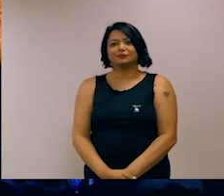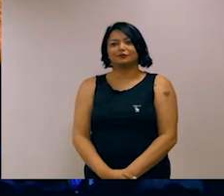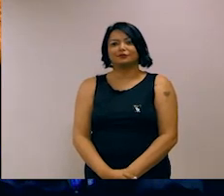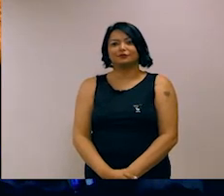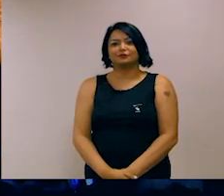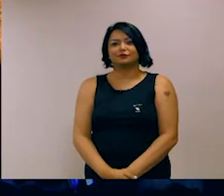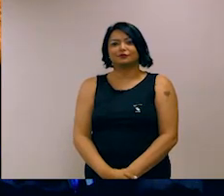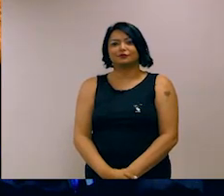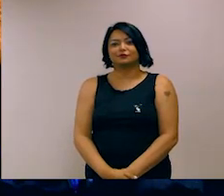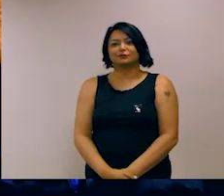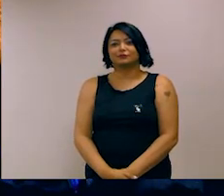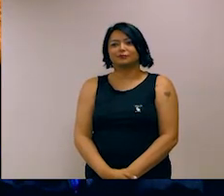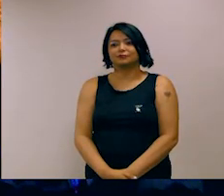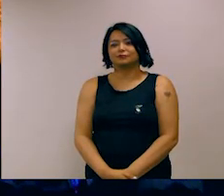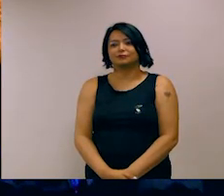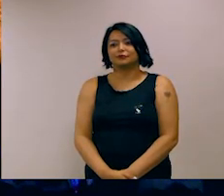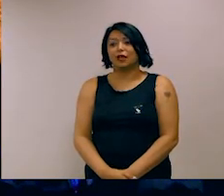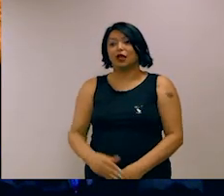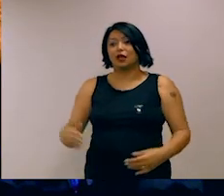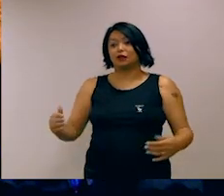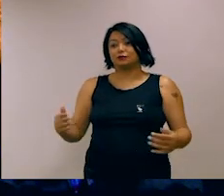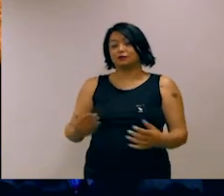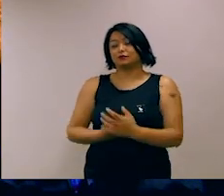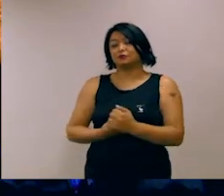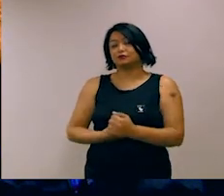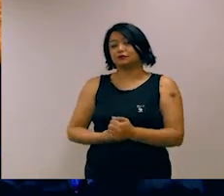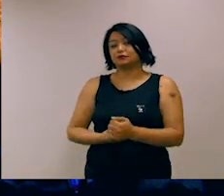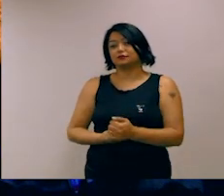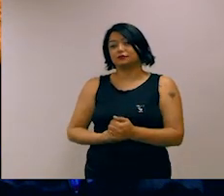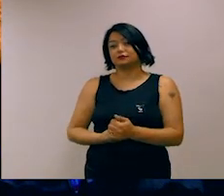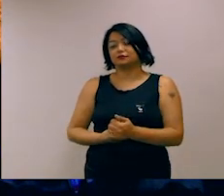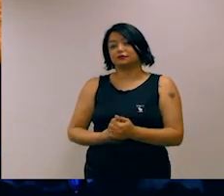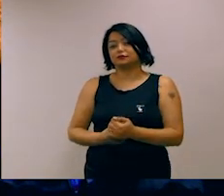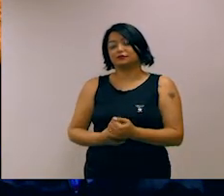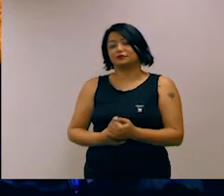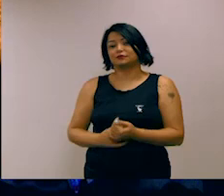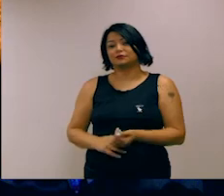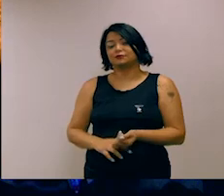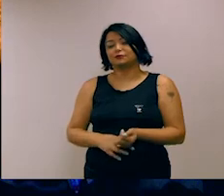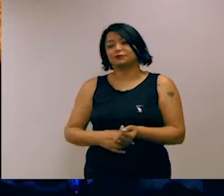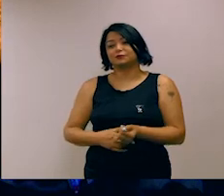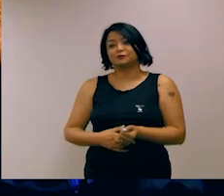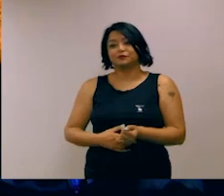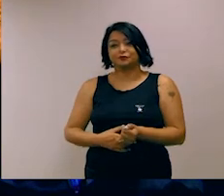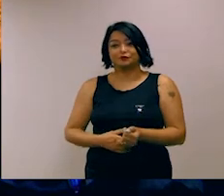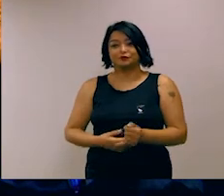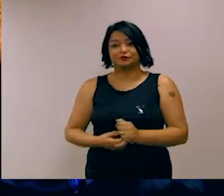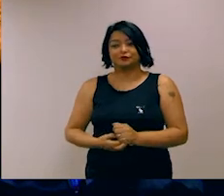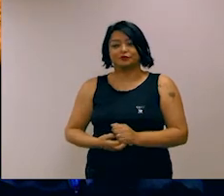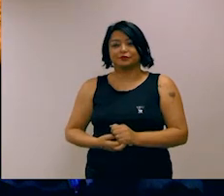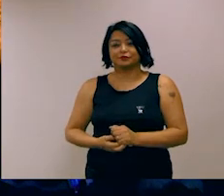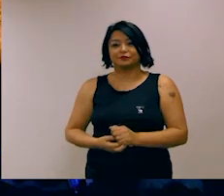Nós vamos fazer o painel em inglês aqui, então. Ok, very nice presentation, thank you. Thank you. You know, I